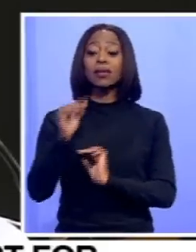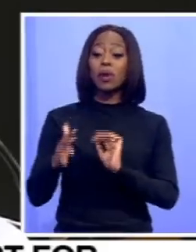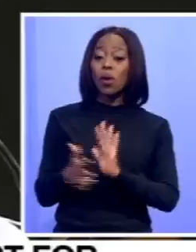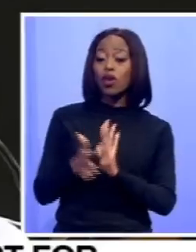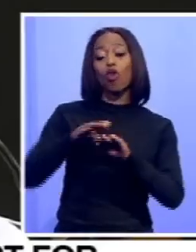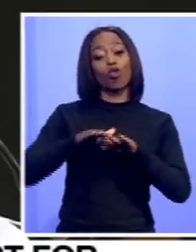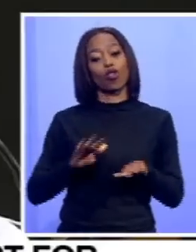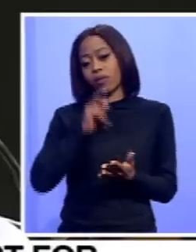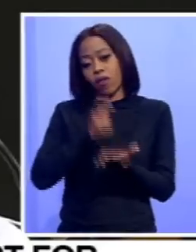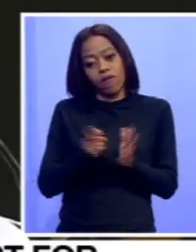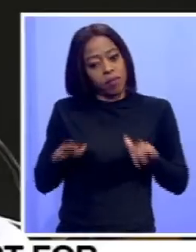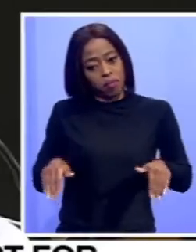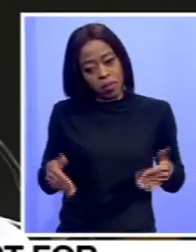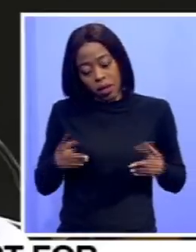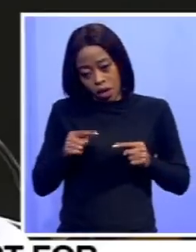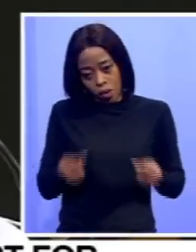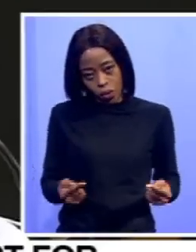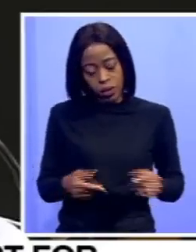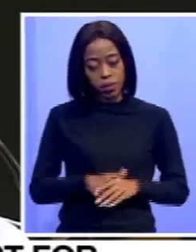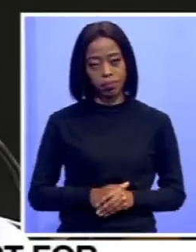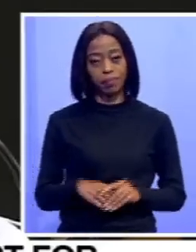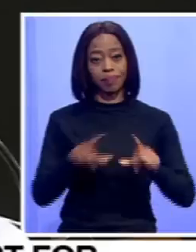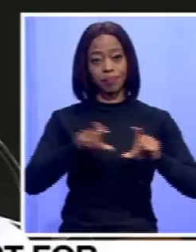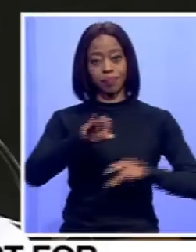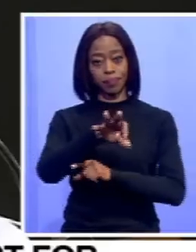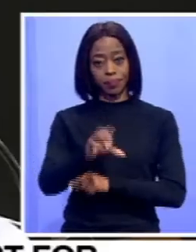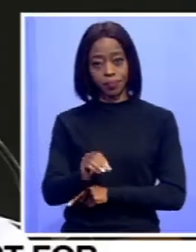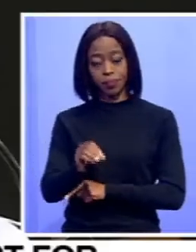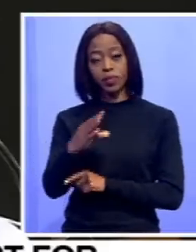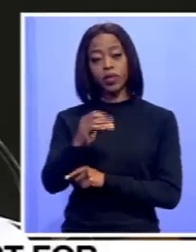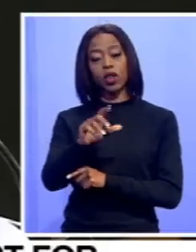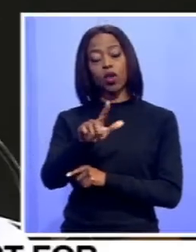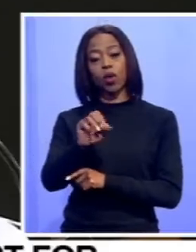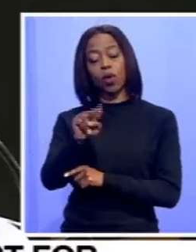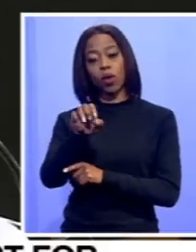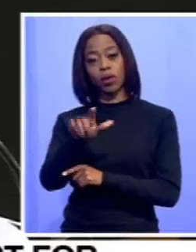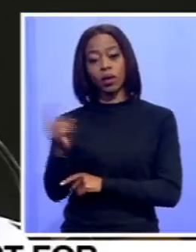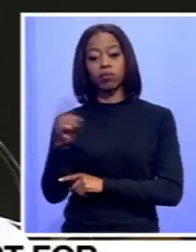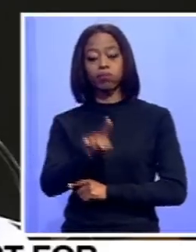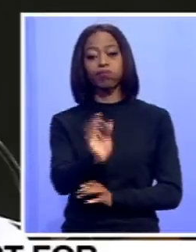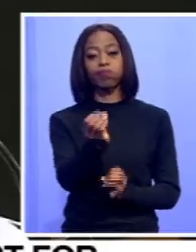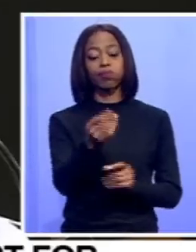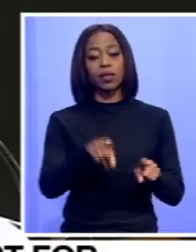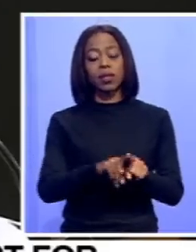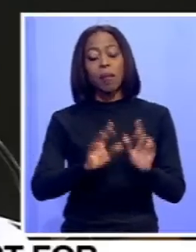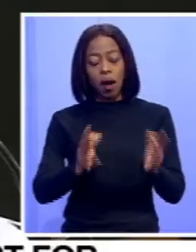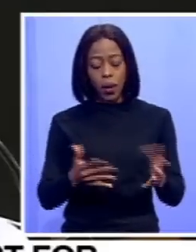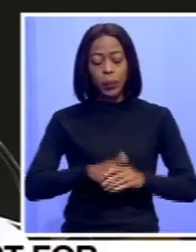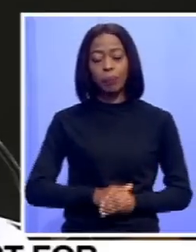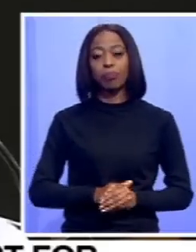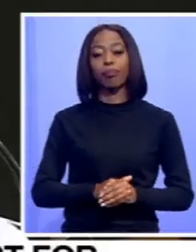authorization or not. Paragraph 30. Colonel James Bronkhorst was the next state witness and testified as follows. Sub